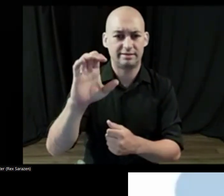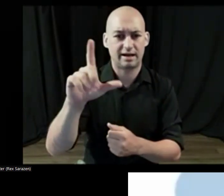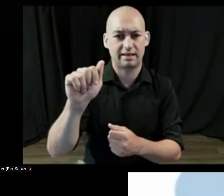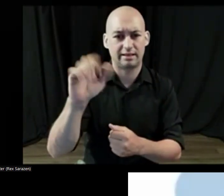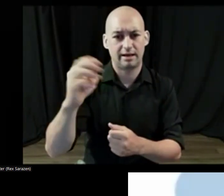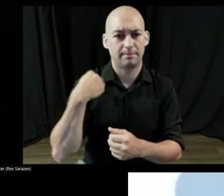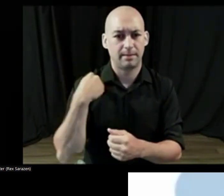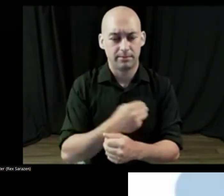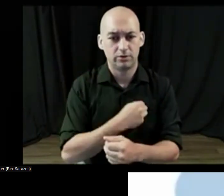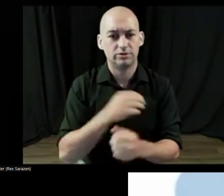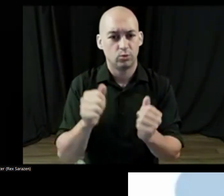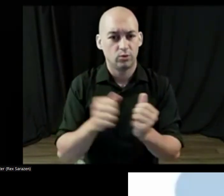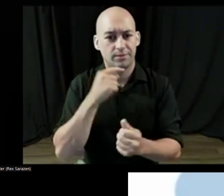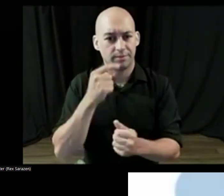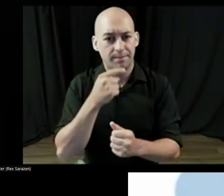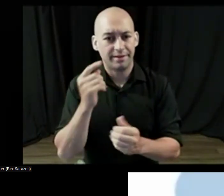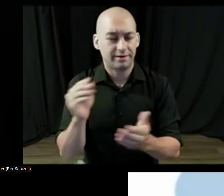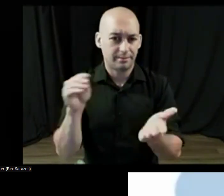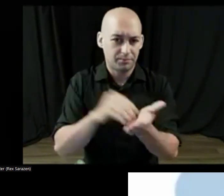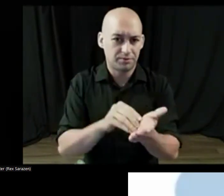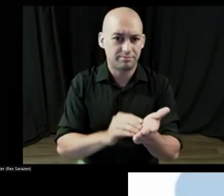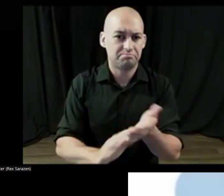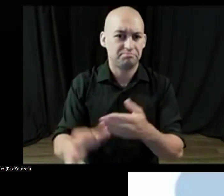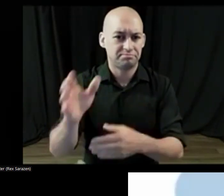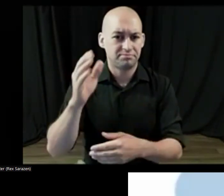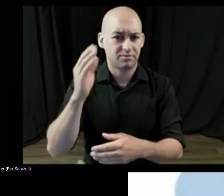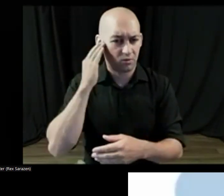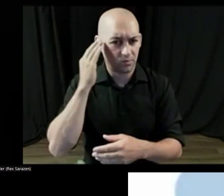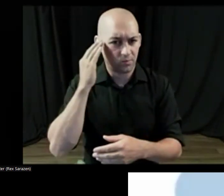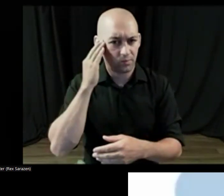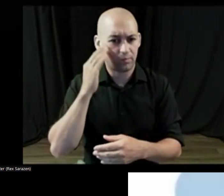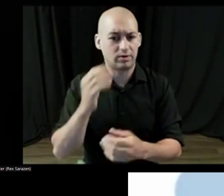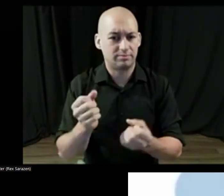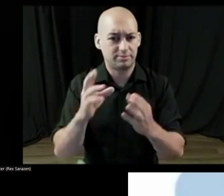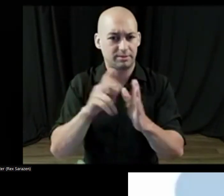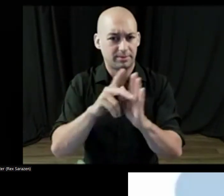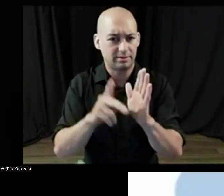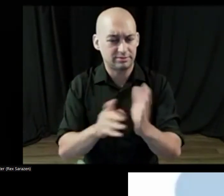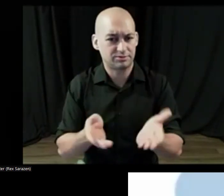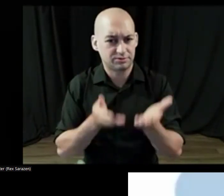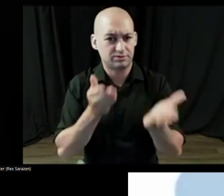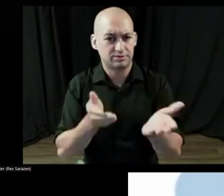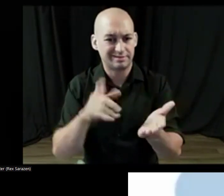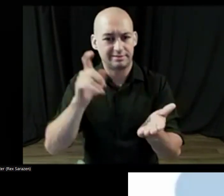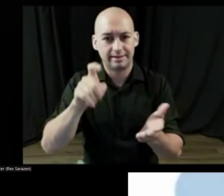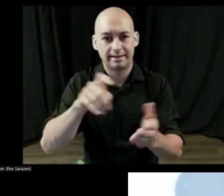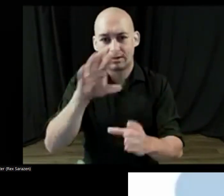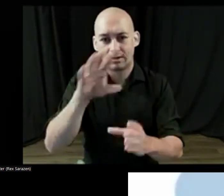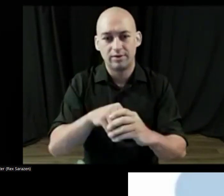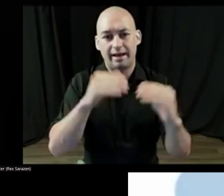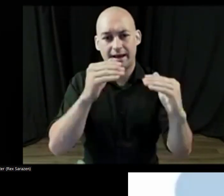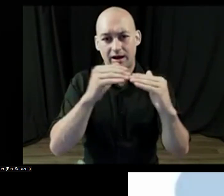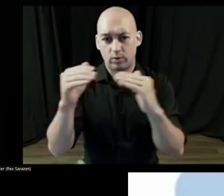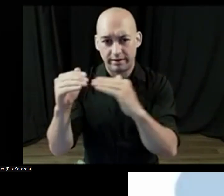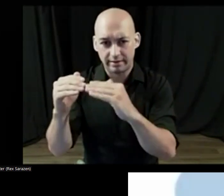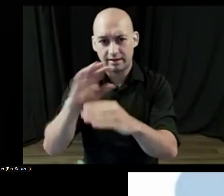input. They've also been cognizant about the consideration of any policy suggestions needing to include equity and inclusion of